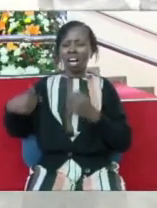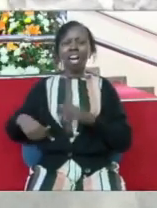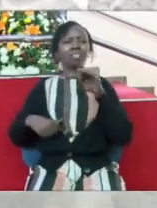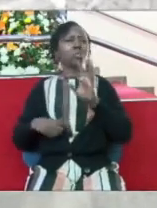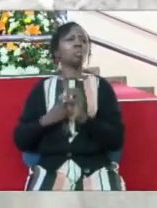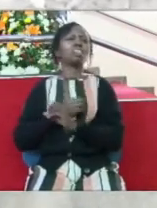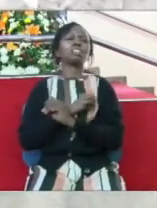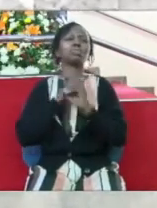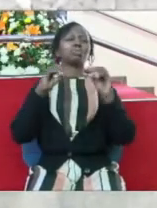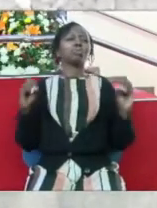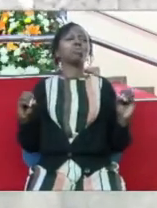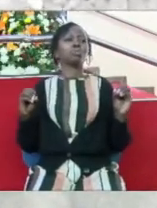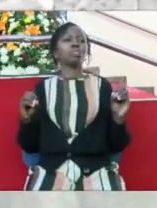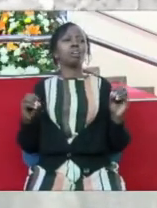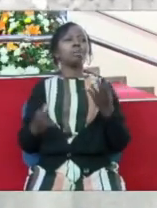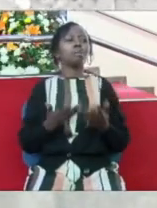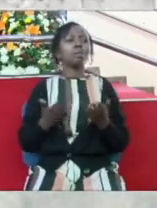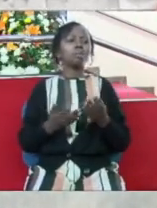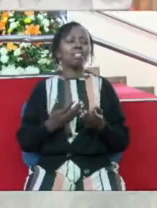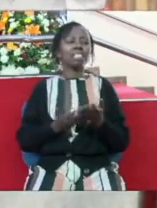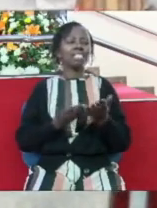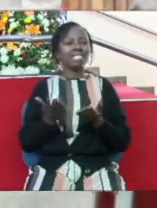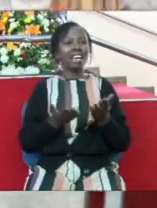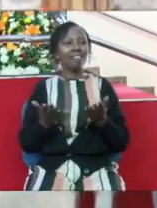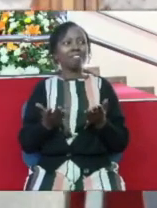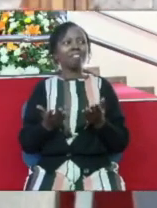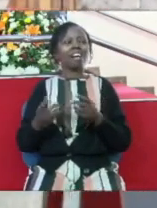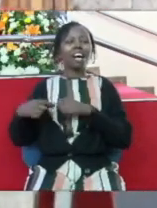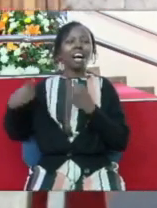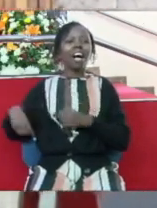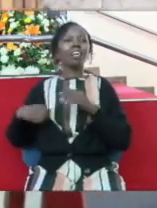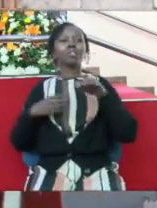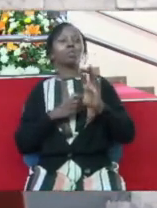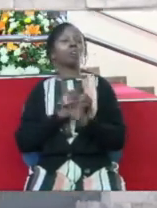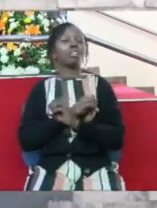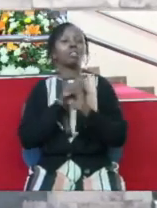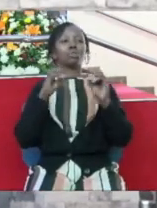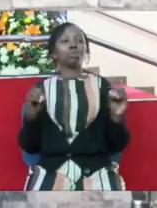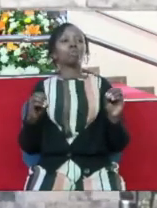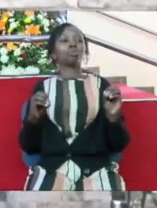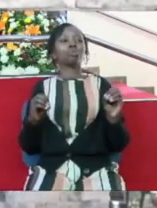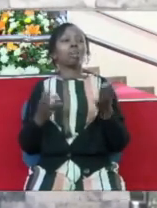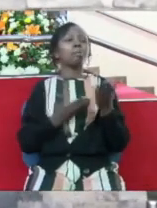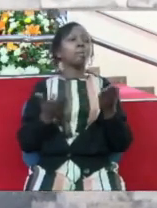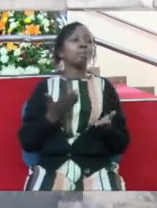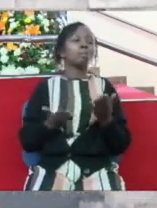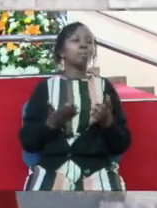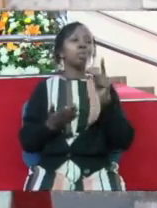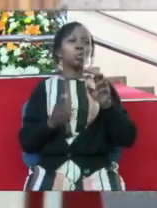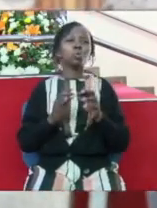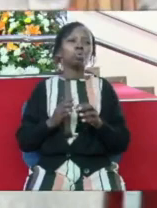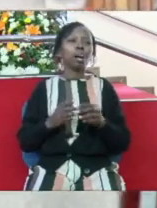on empty. Umehudumu kwa mtupu kabisa. And so you can see, receive claps. Unaweza pokea makofi into your